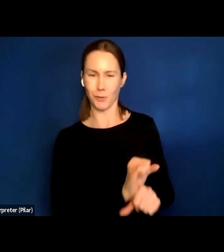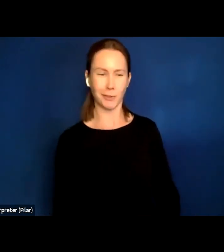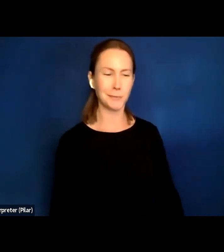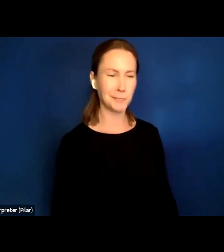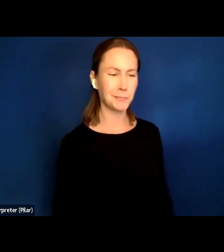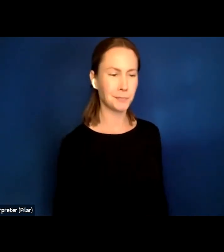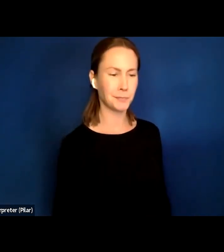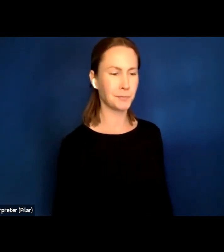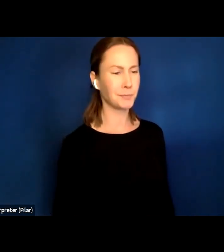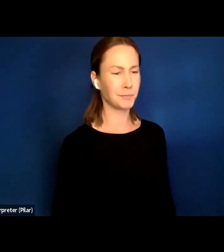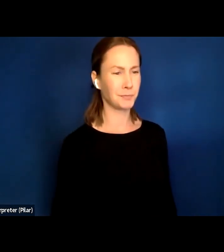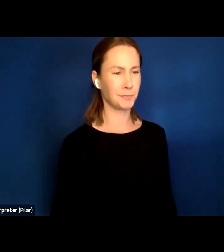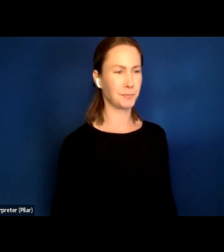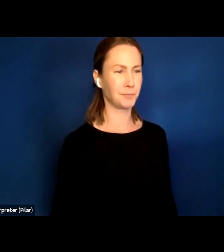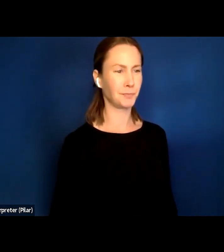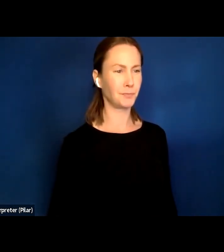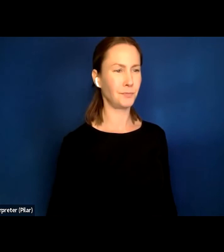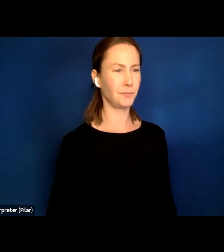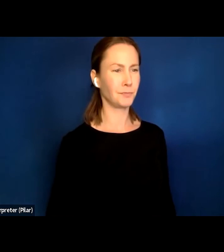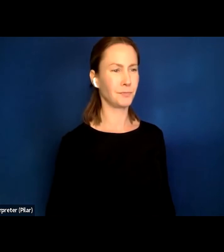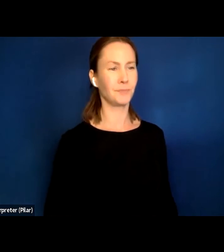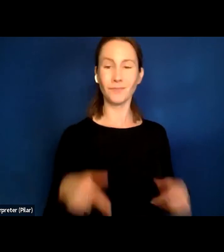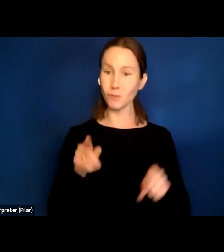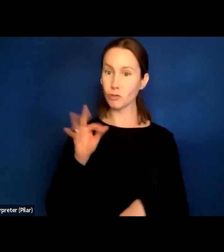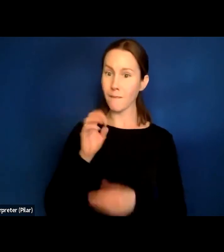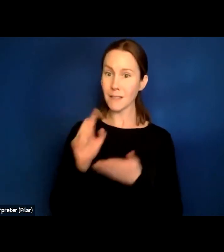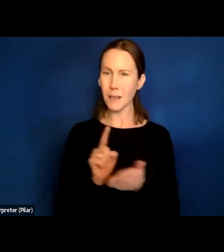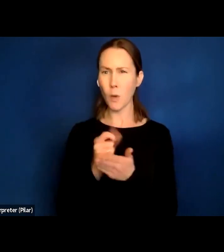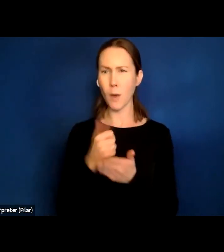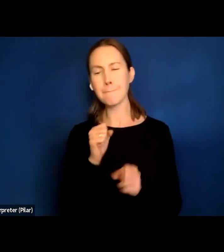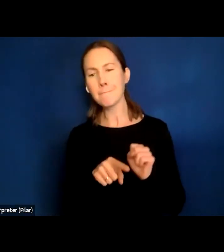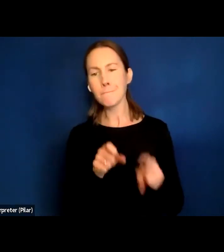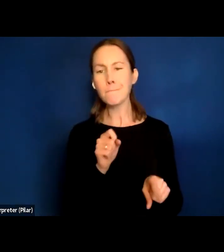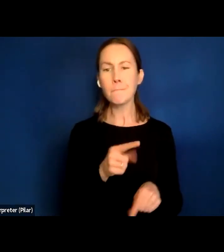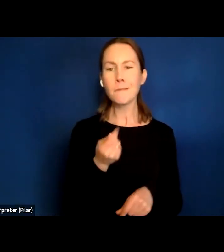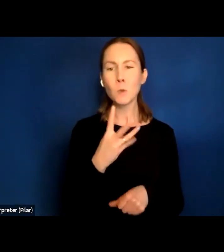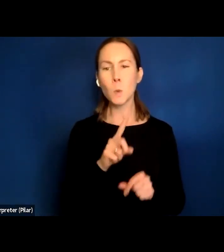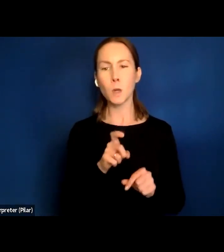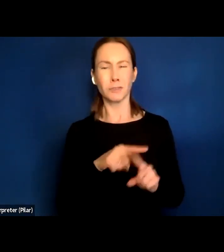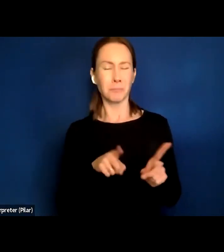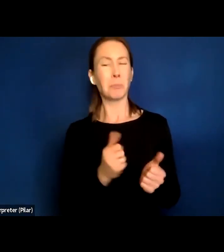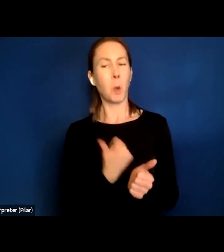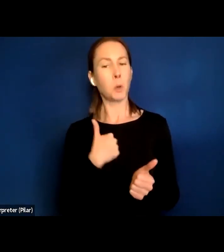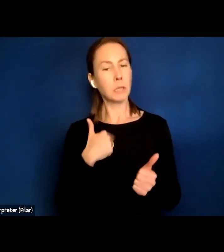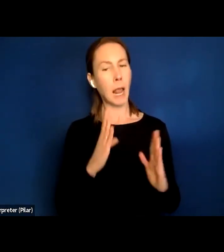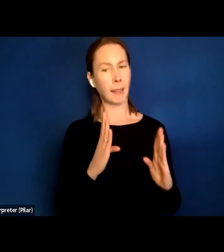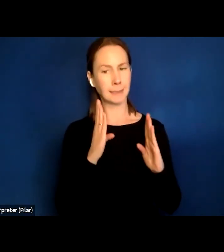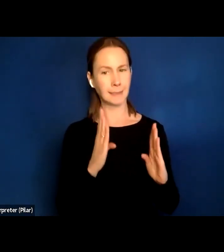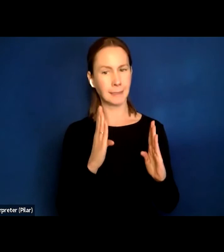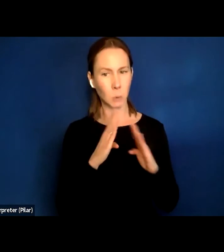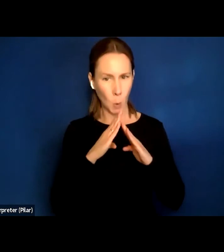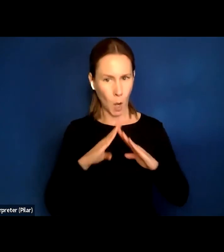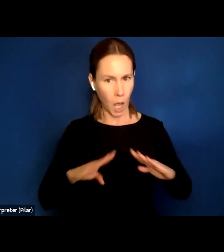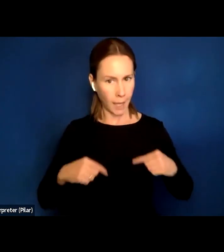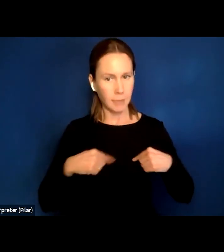And I spent those office hours asking like 3 or 4 questions, but mostly I remained quiet and I listened hard. And